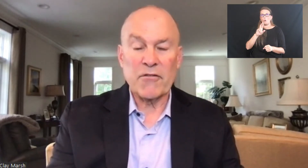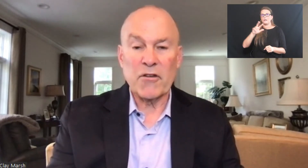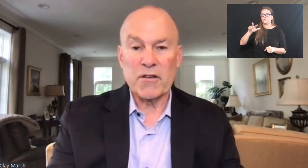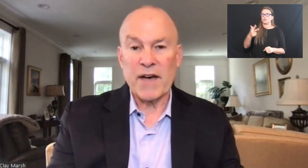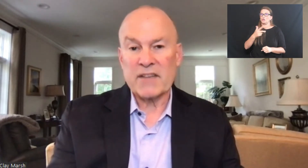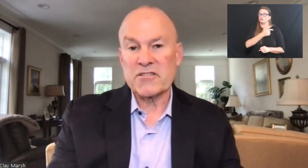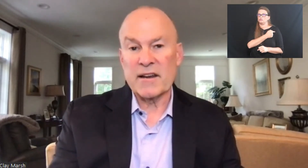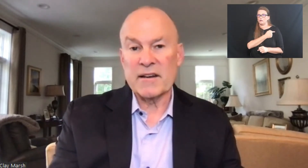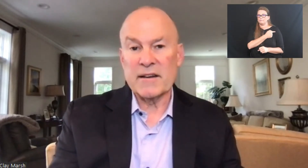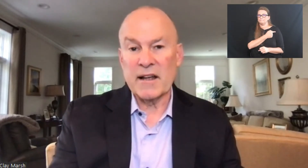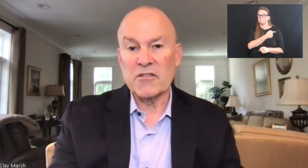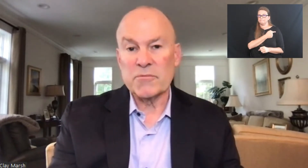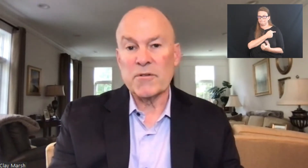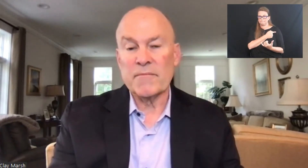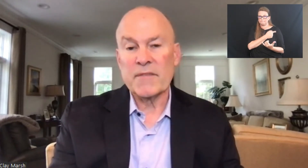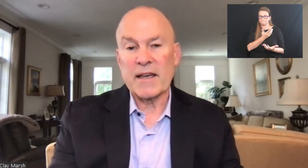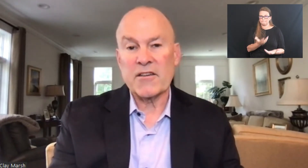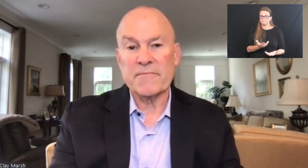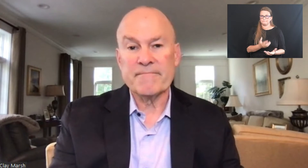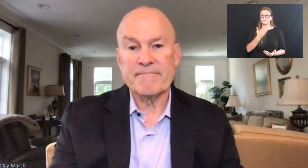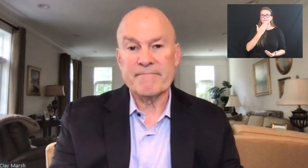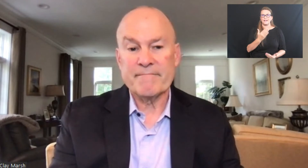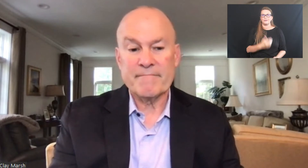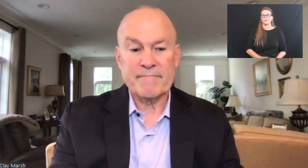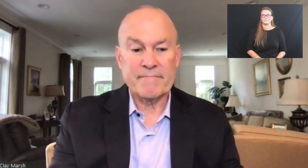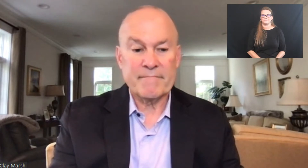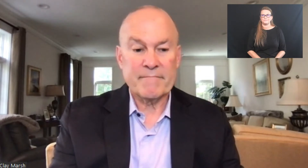if you're fully vaccinated and eligible. Thank you.